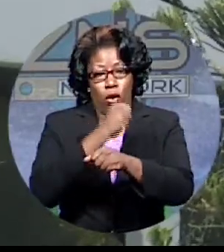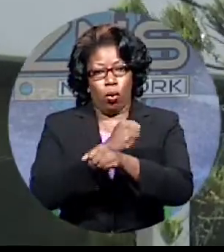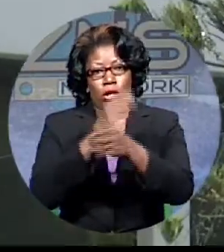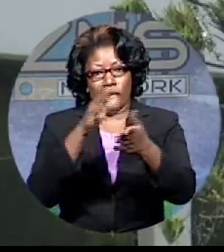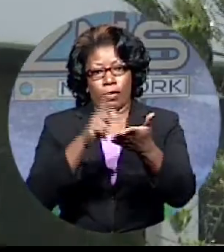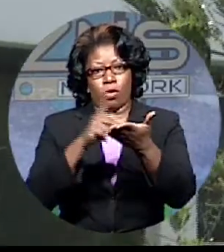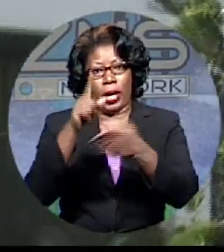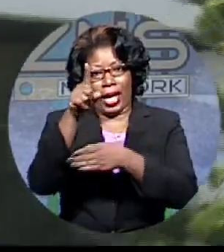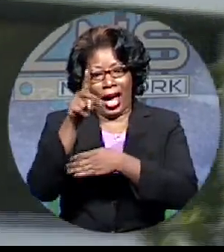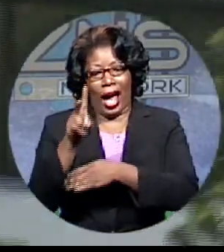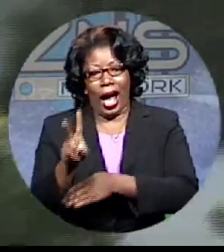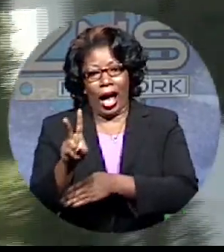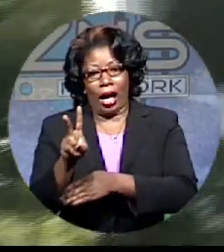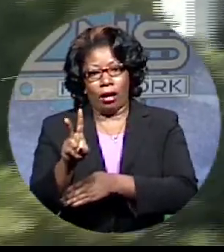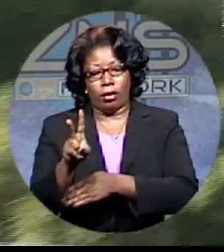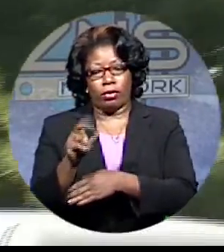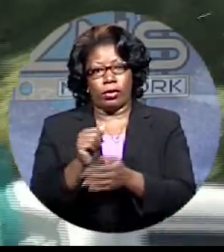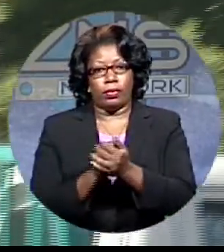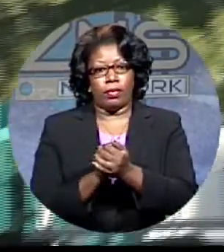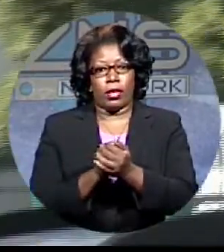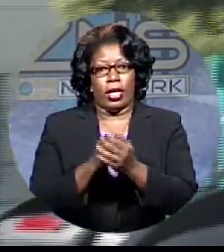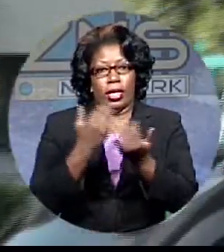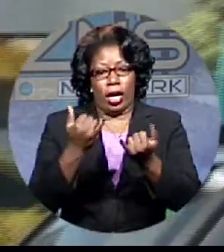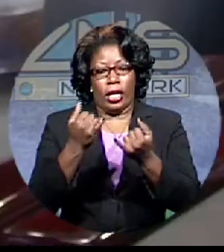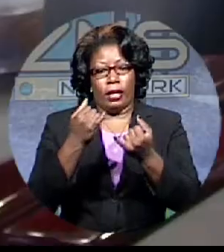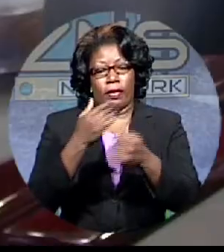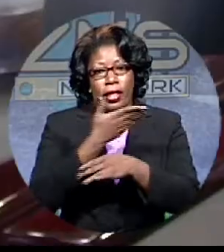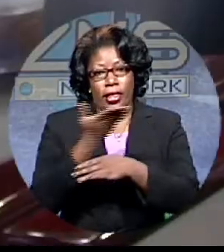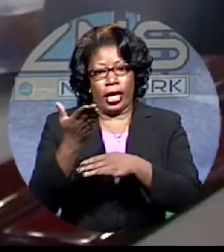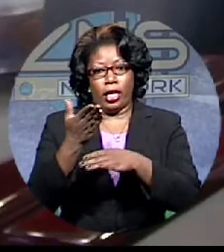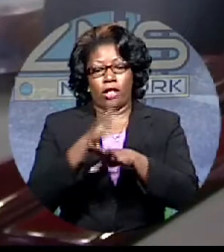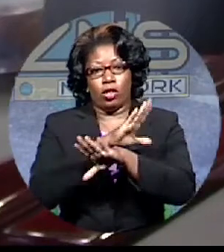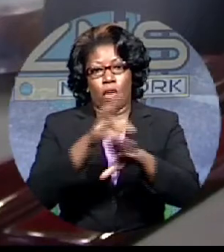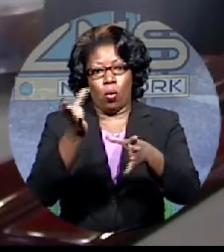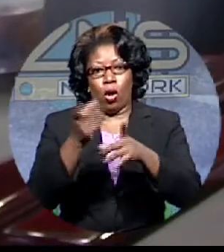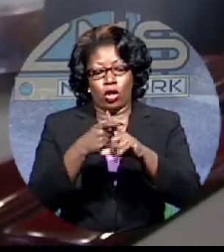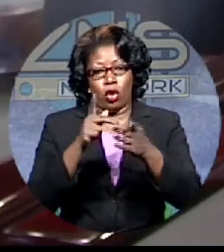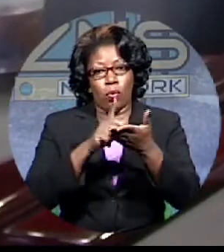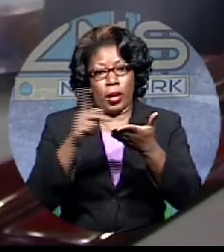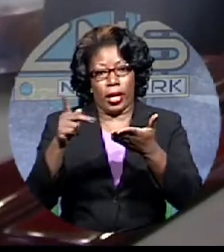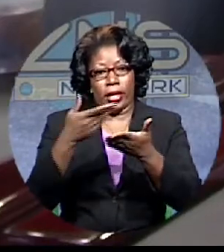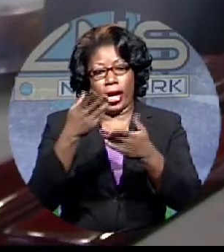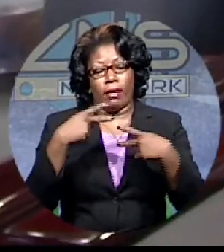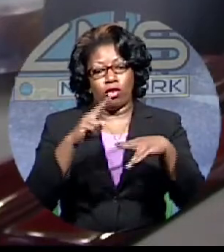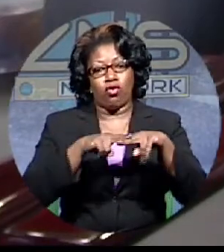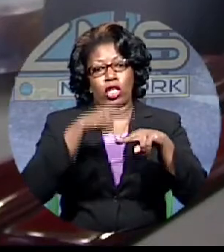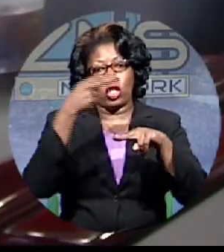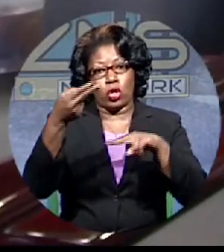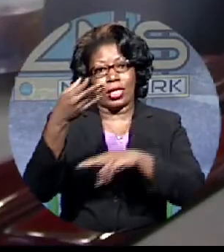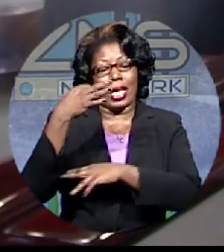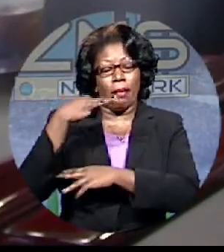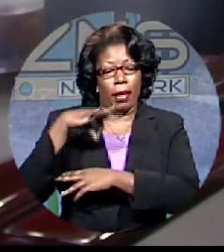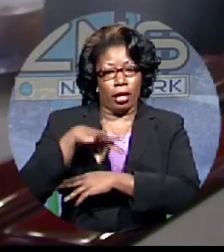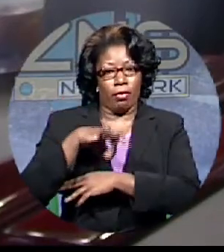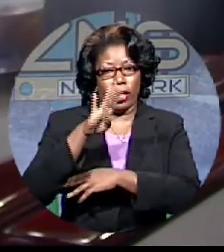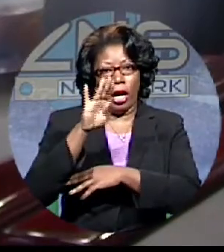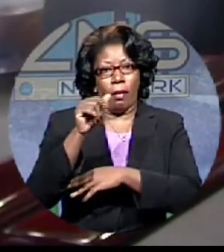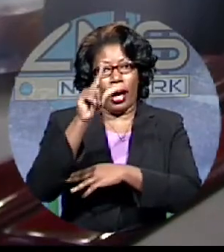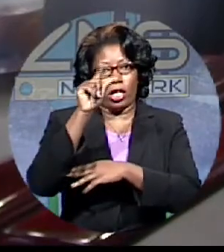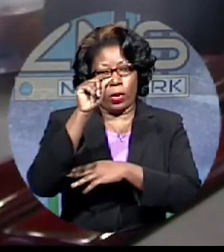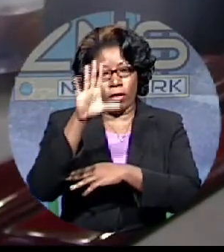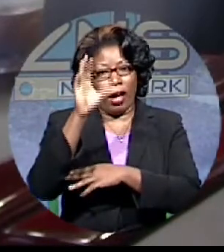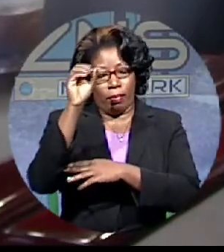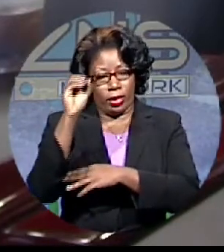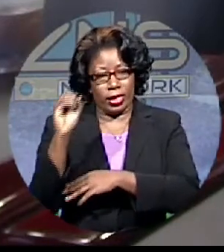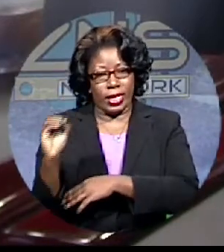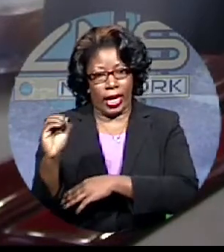If they refuse to do so, we will then get the insurance company to reduce their benefits by 25%. These things got to happen. I mean, the whole